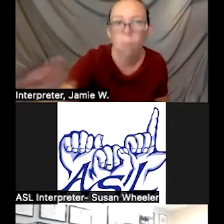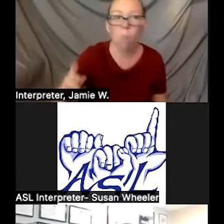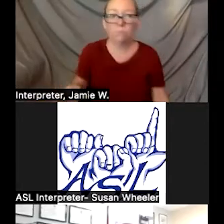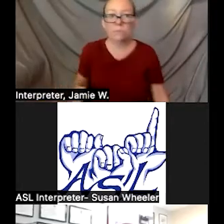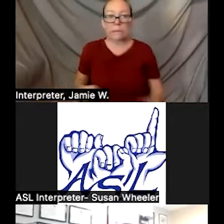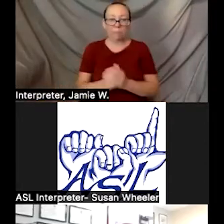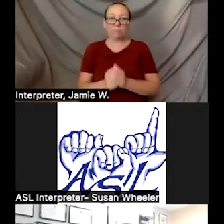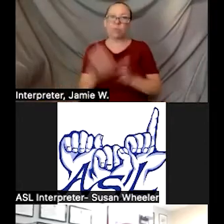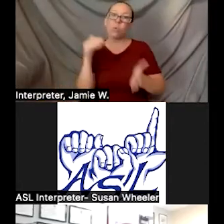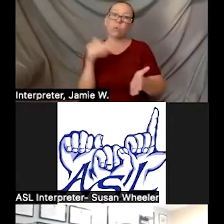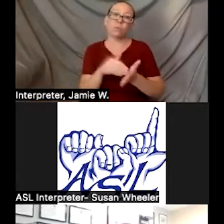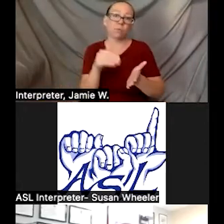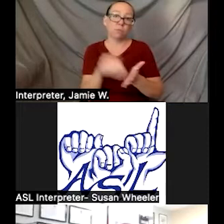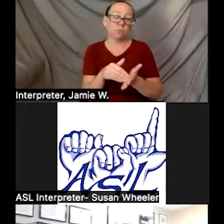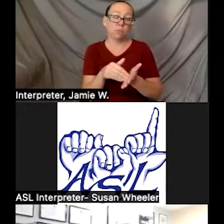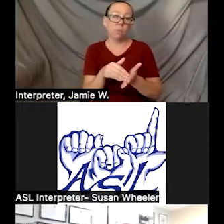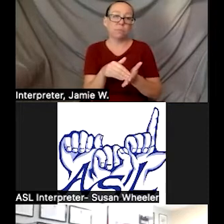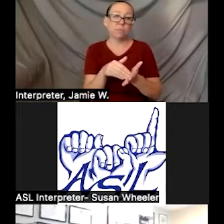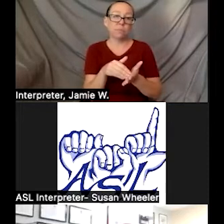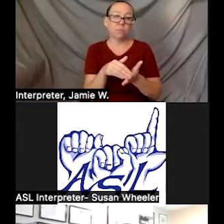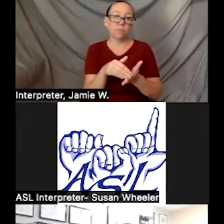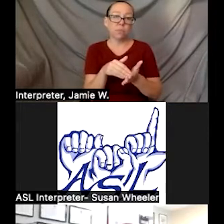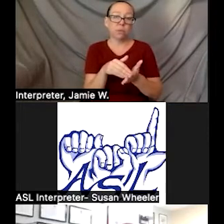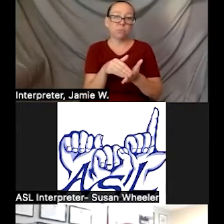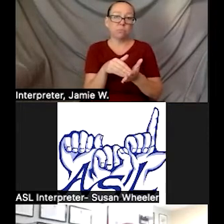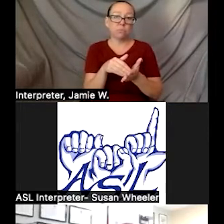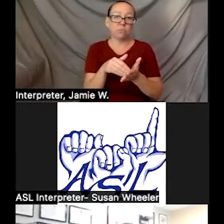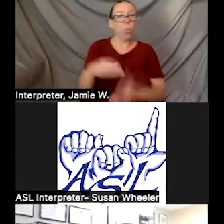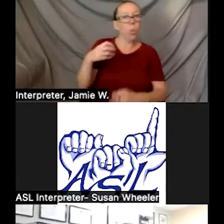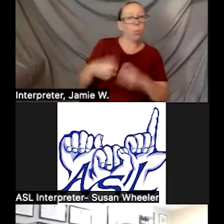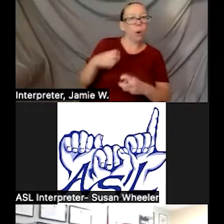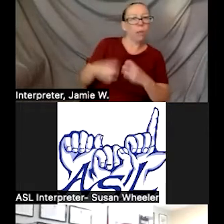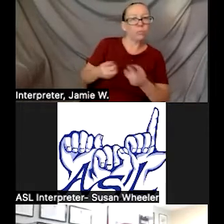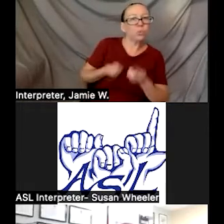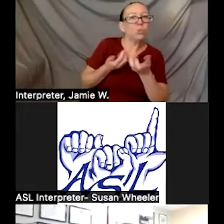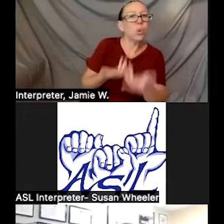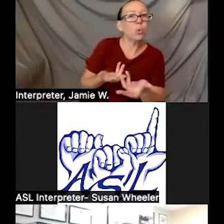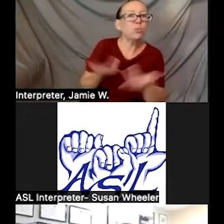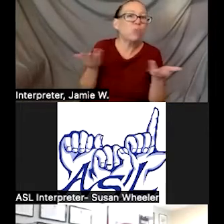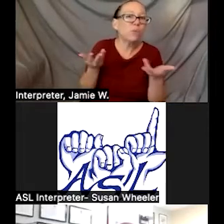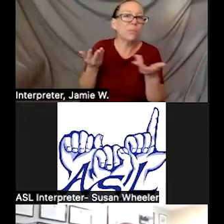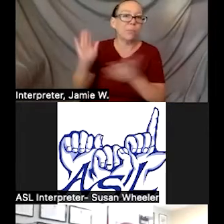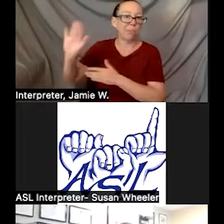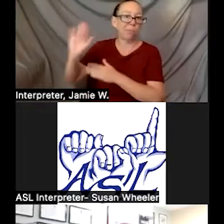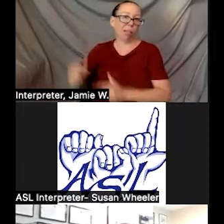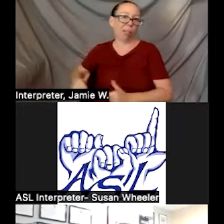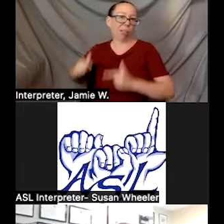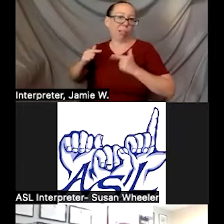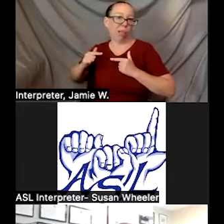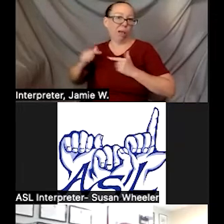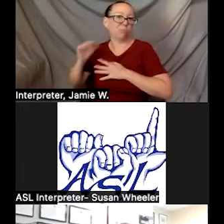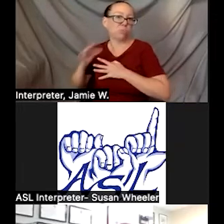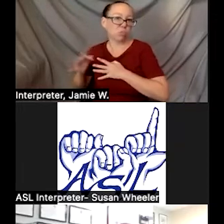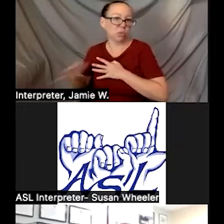These are often caused by life choices, and these can be chronic. Like I